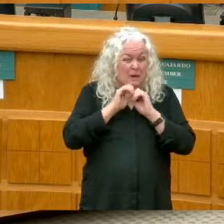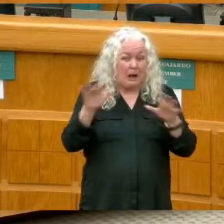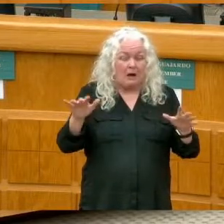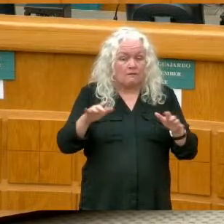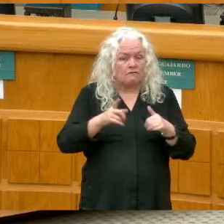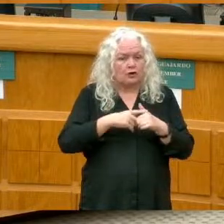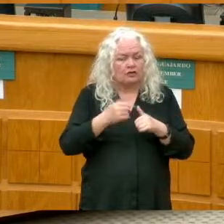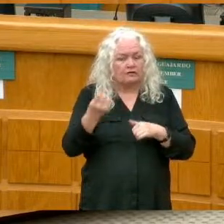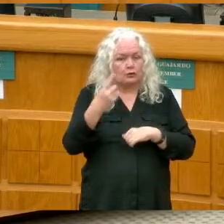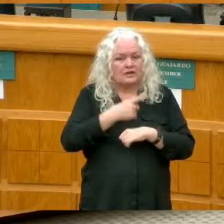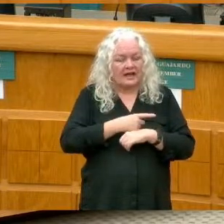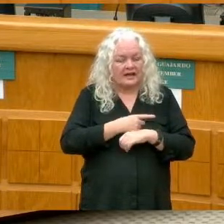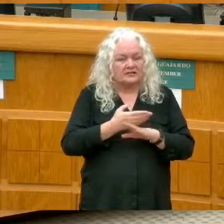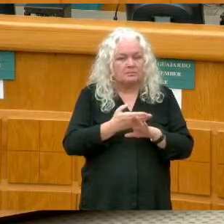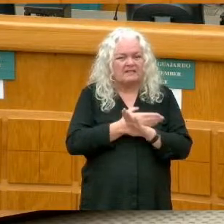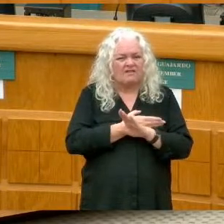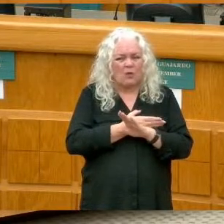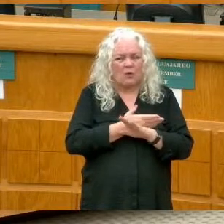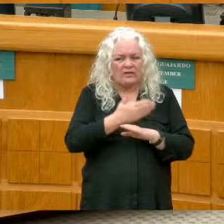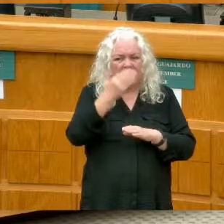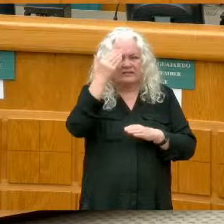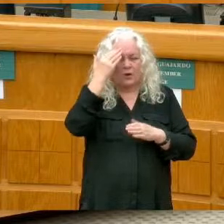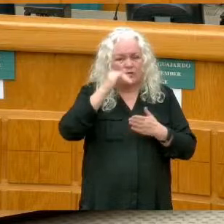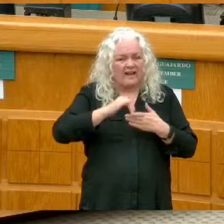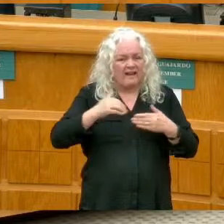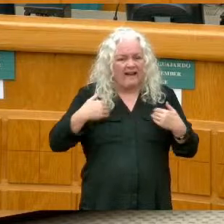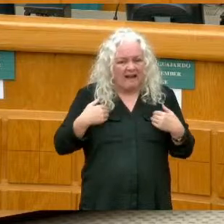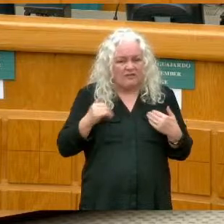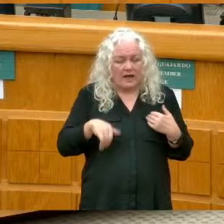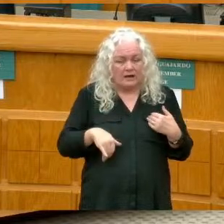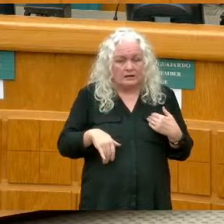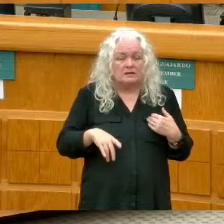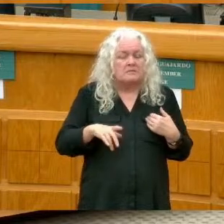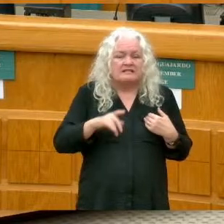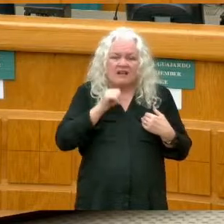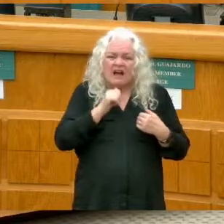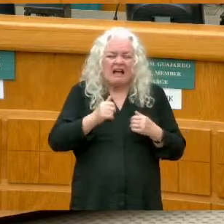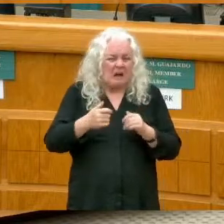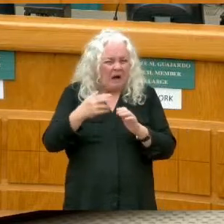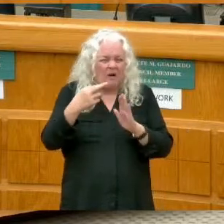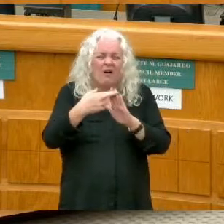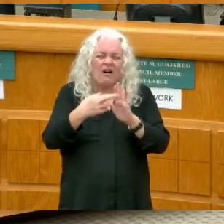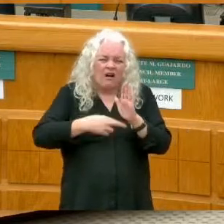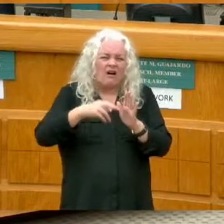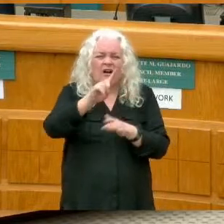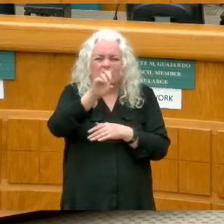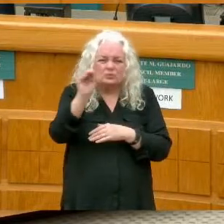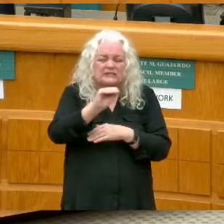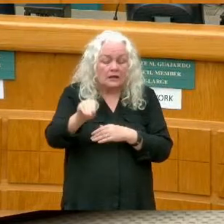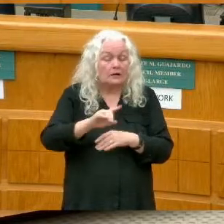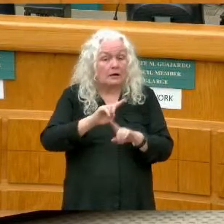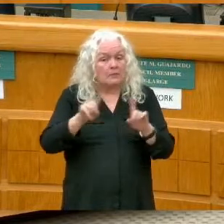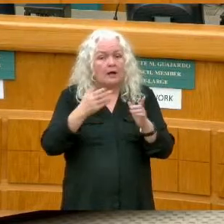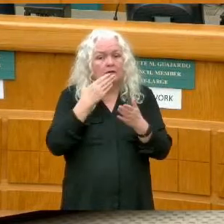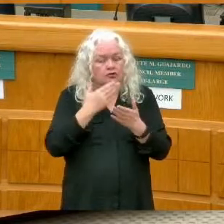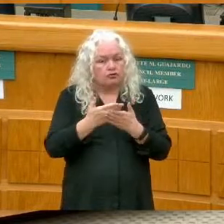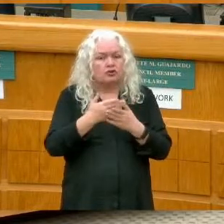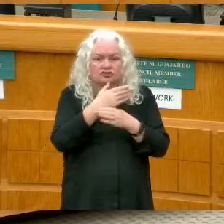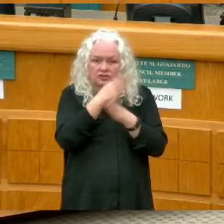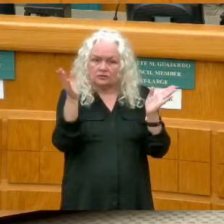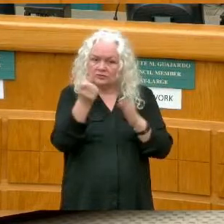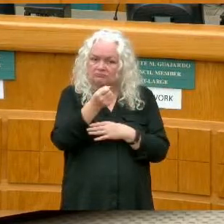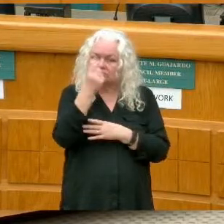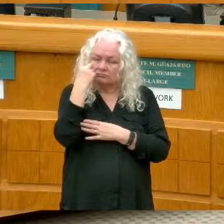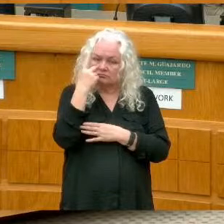few days before symptoms show up. That's not a hard, fast rule, but that's a good general